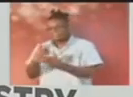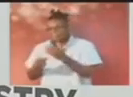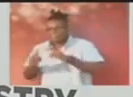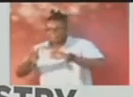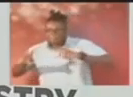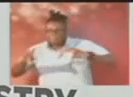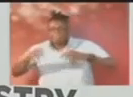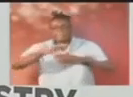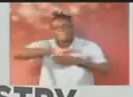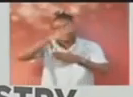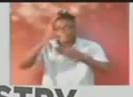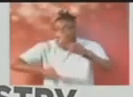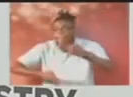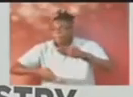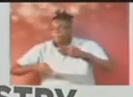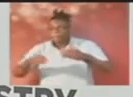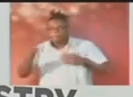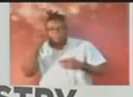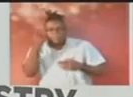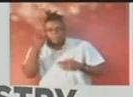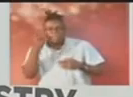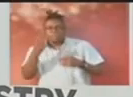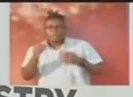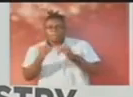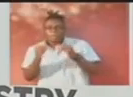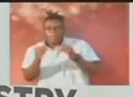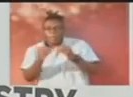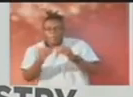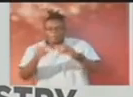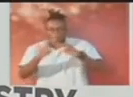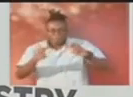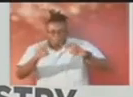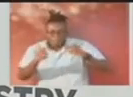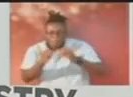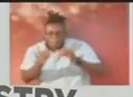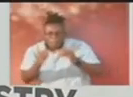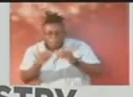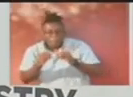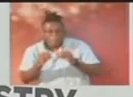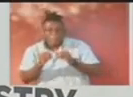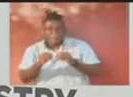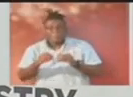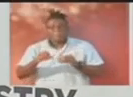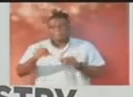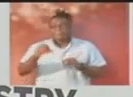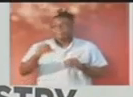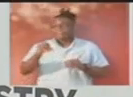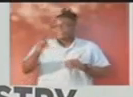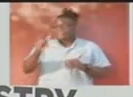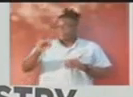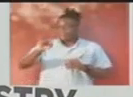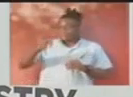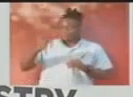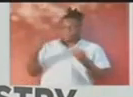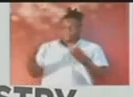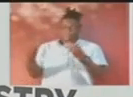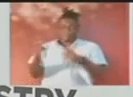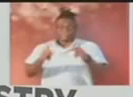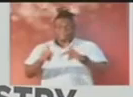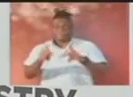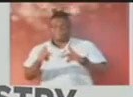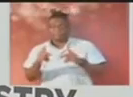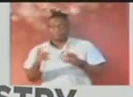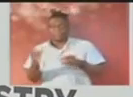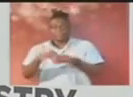3, you have tens of thousands of persons participating in the trial. And after approval, then the vaccines